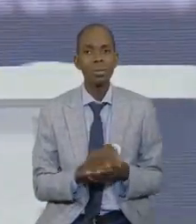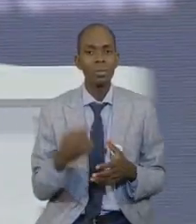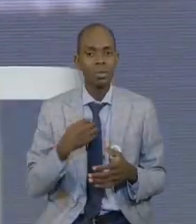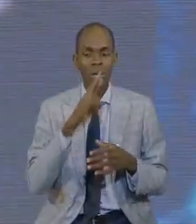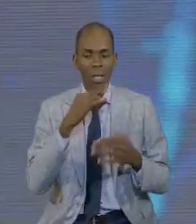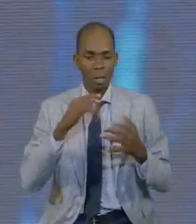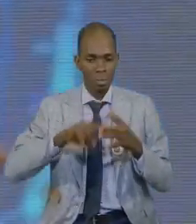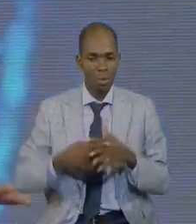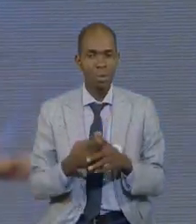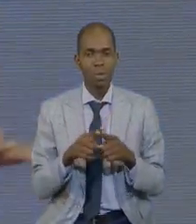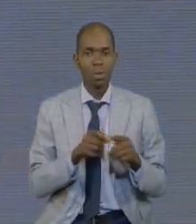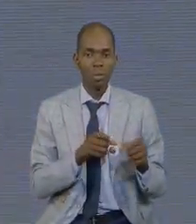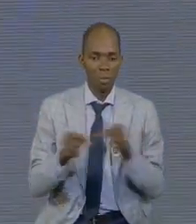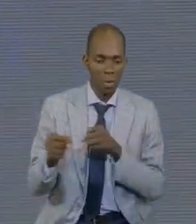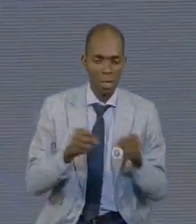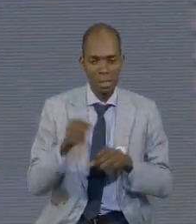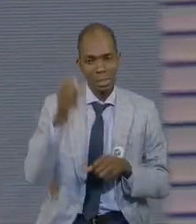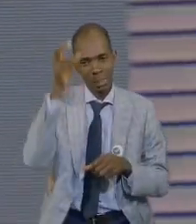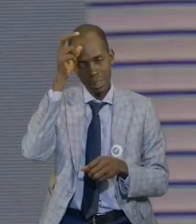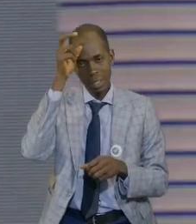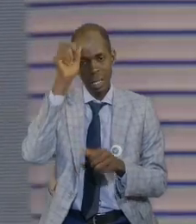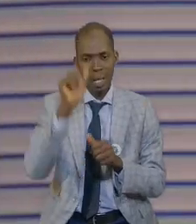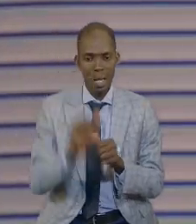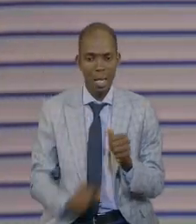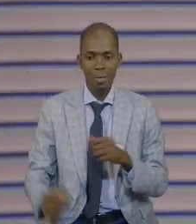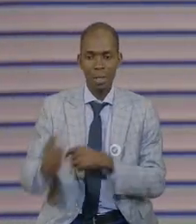every day and every night